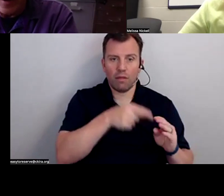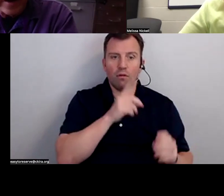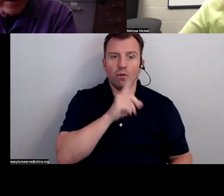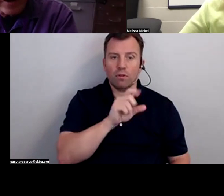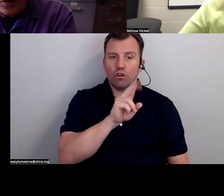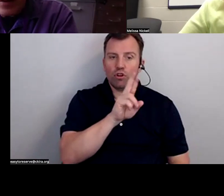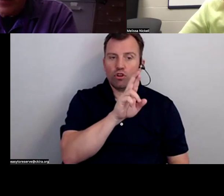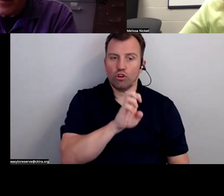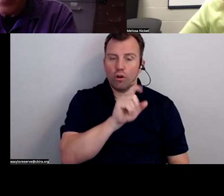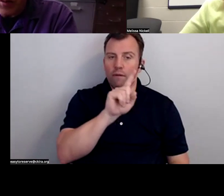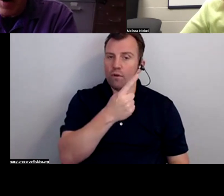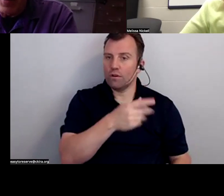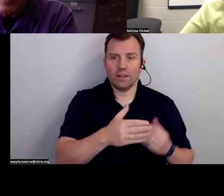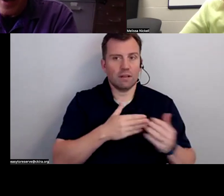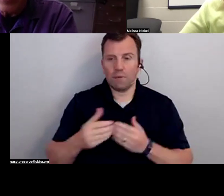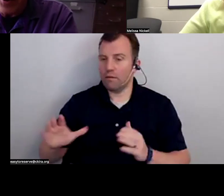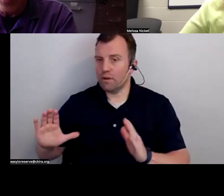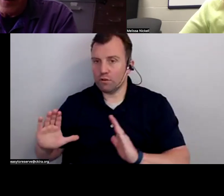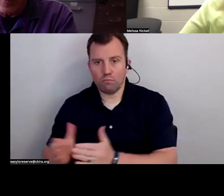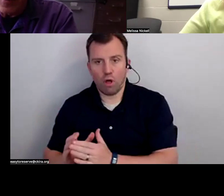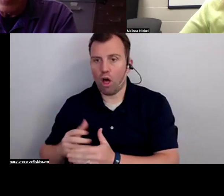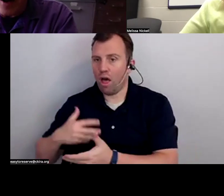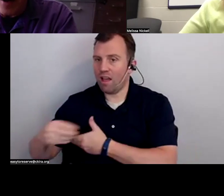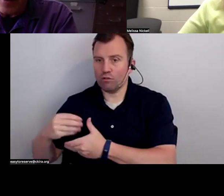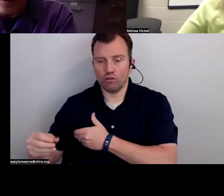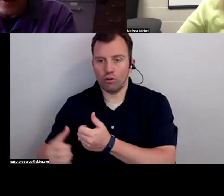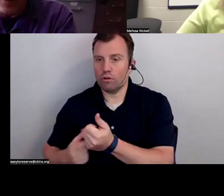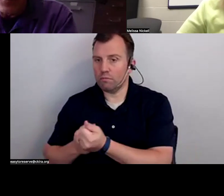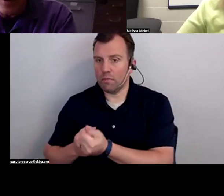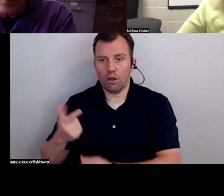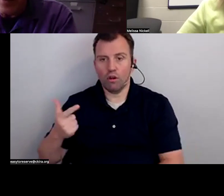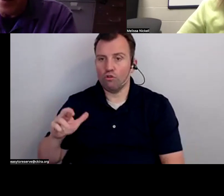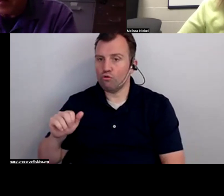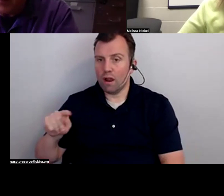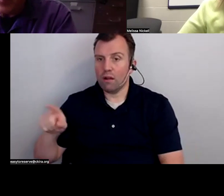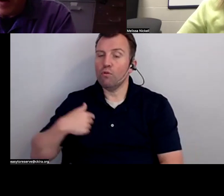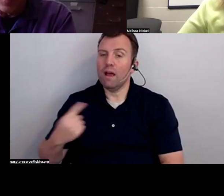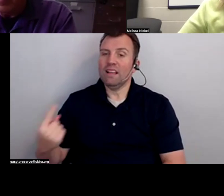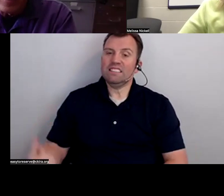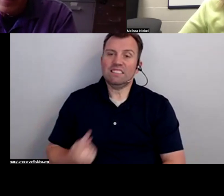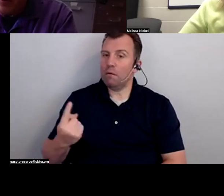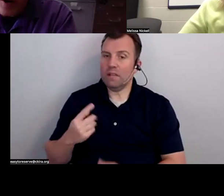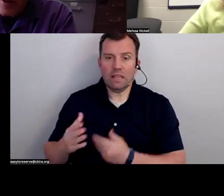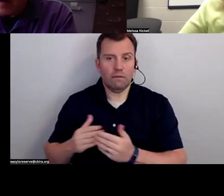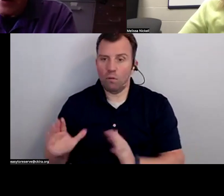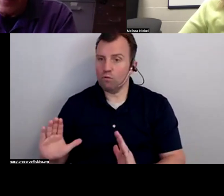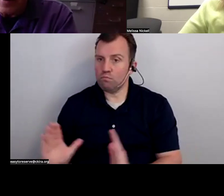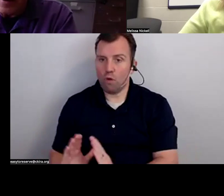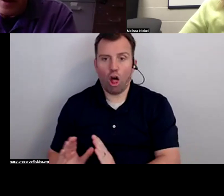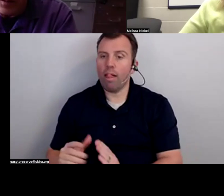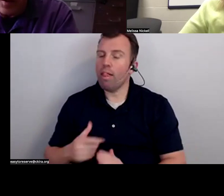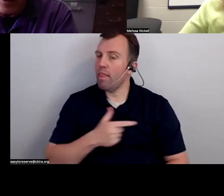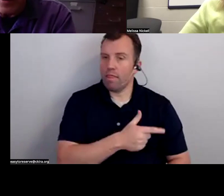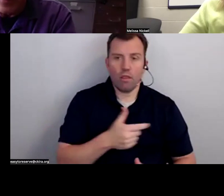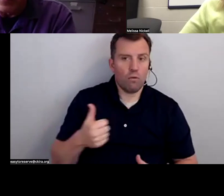First, that even if it's a small externally funded grant, if you've had something that's even small, they're probably not going to